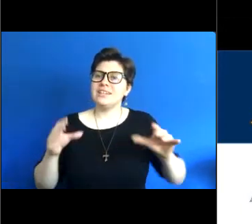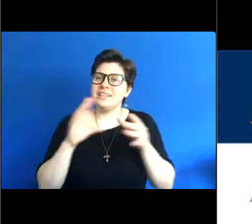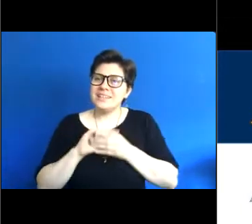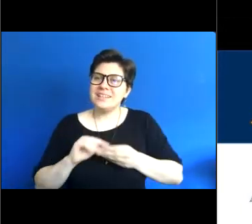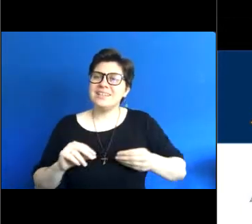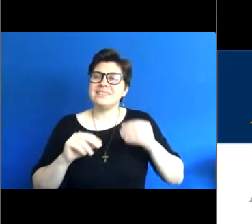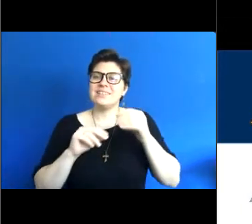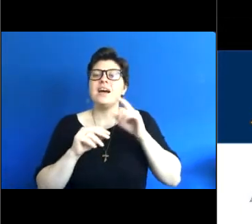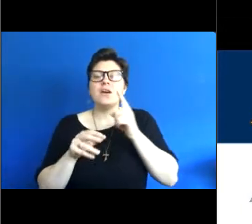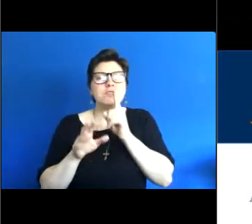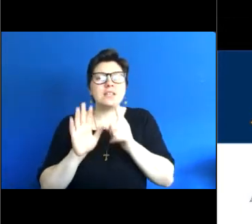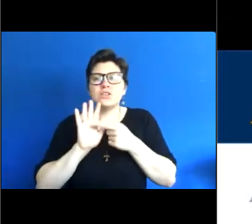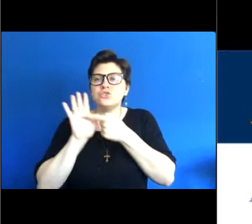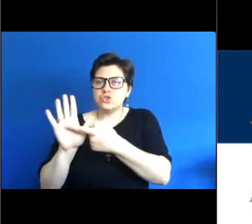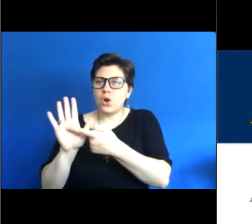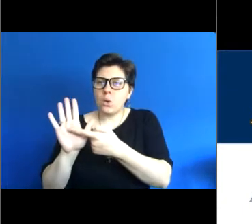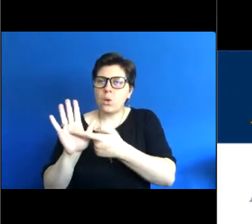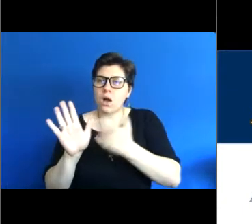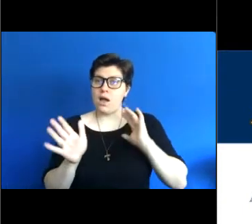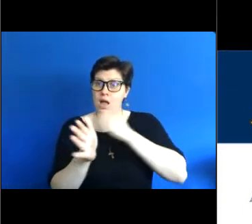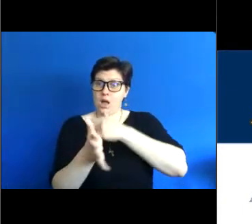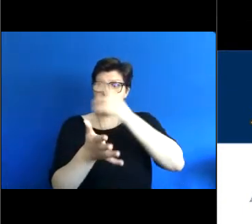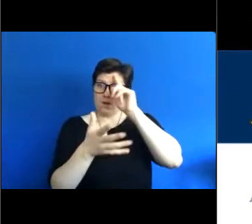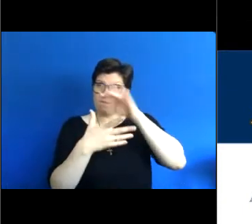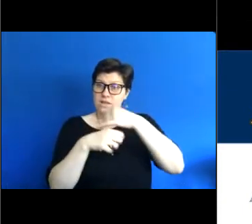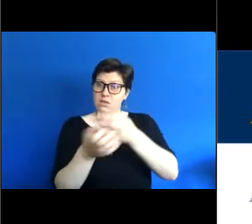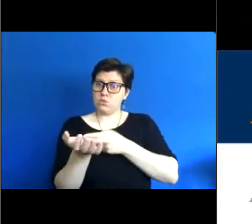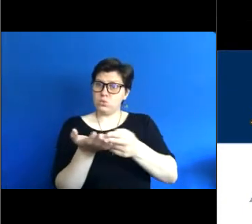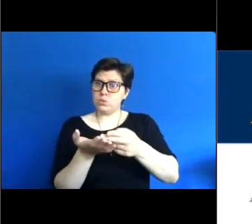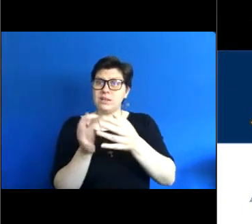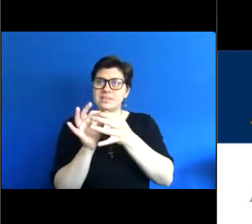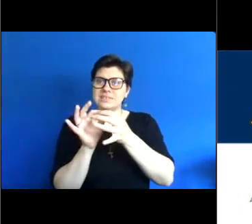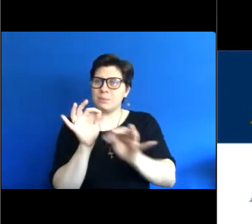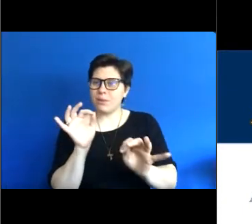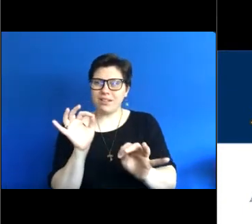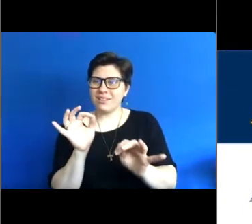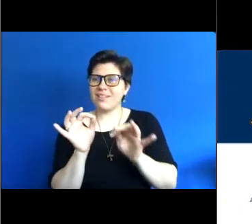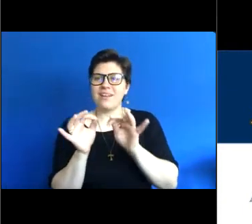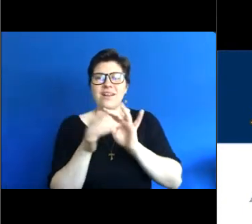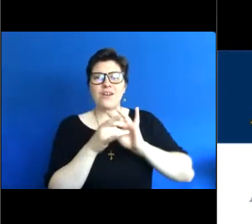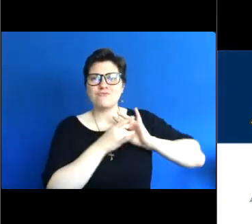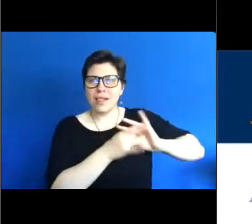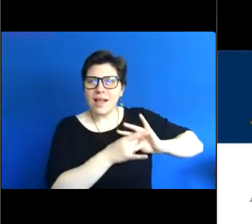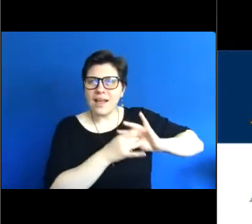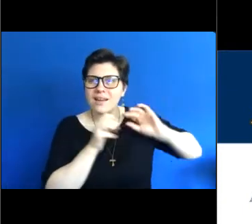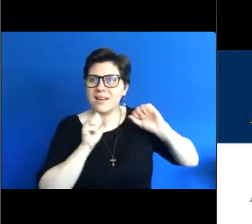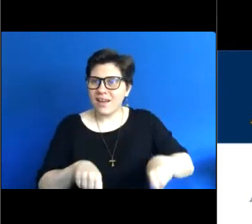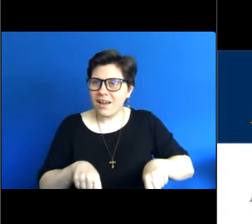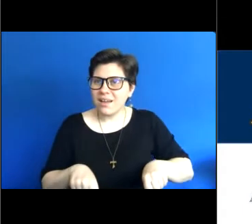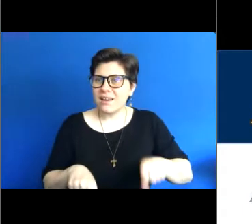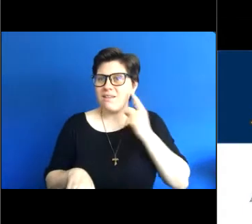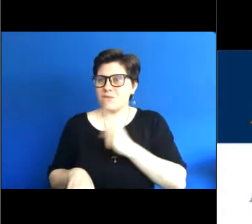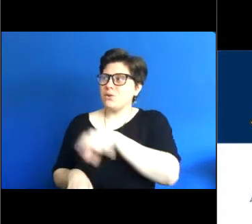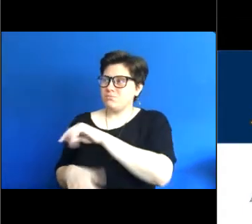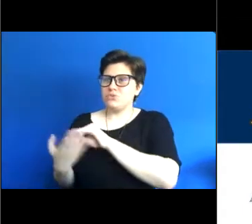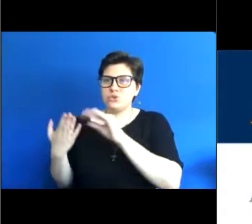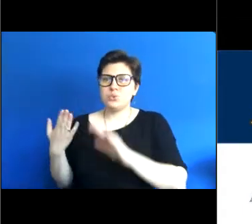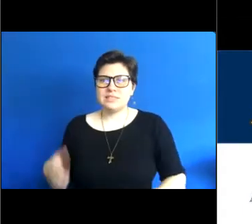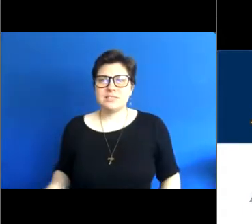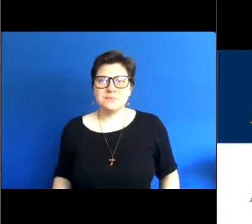really portray the truths of our faith in a way that is simple, in a way that is relatable for our students, for those that we are